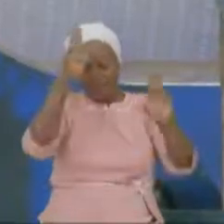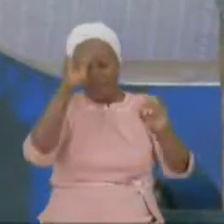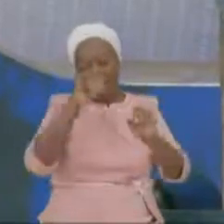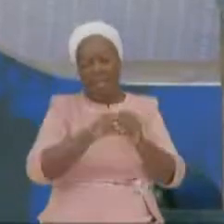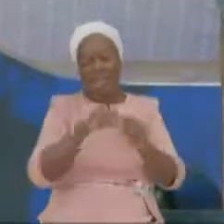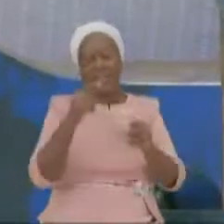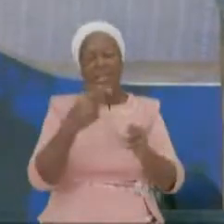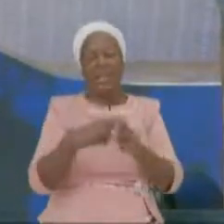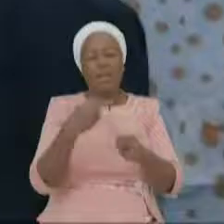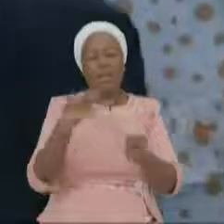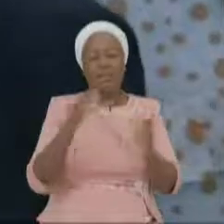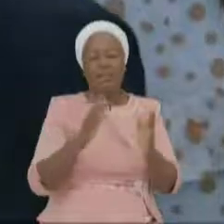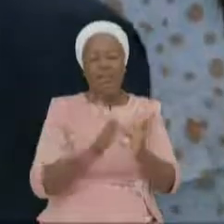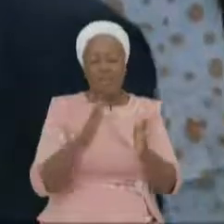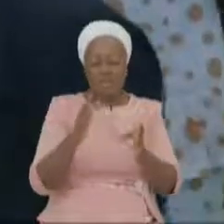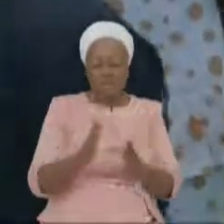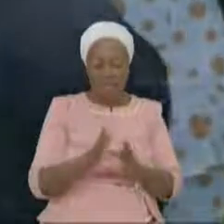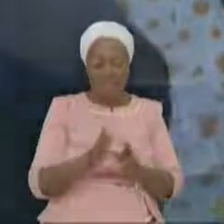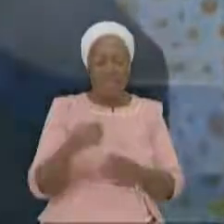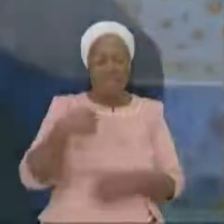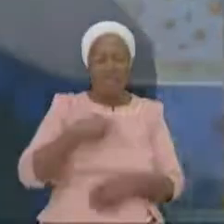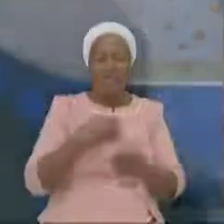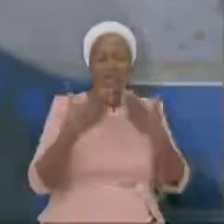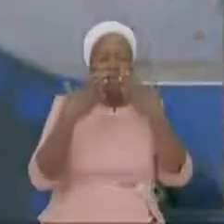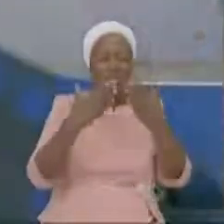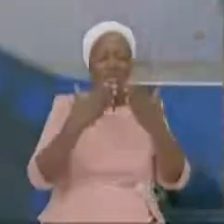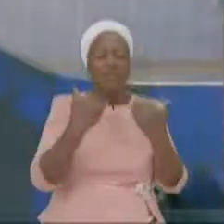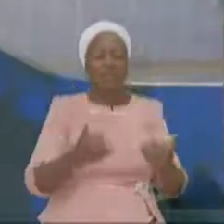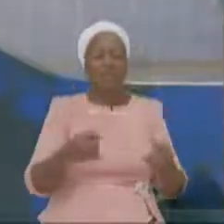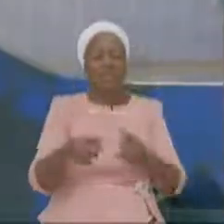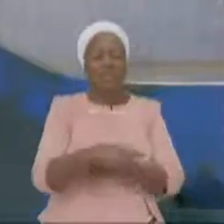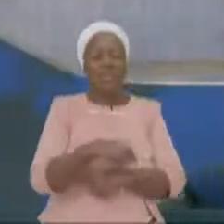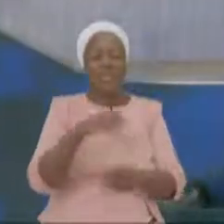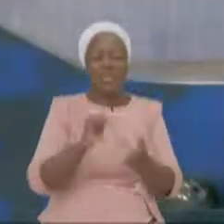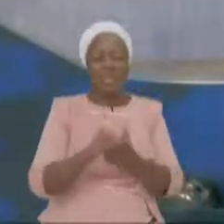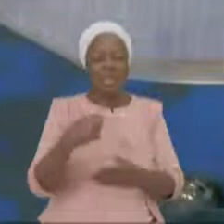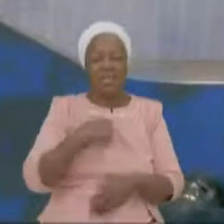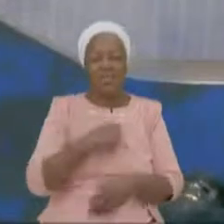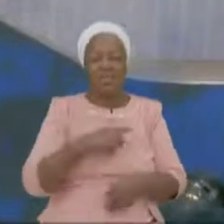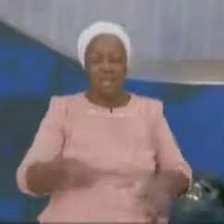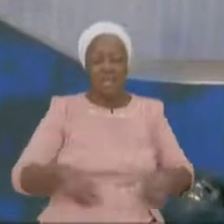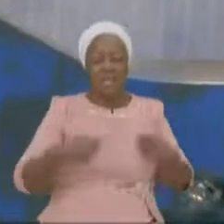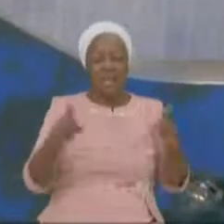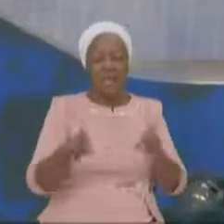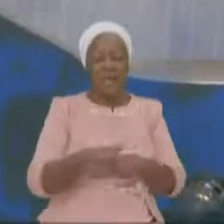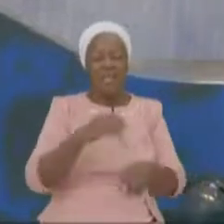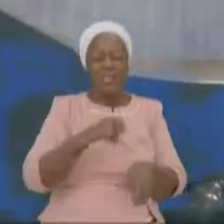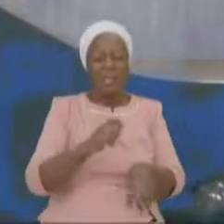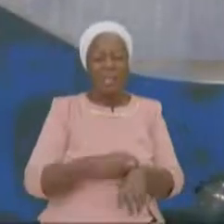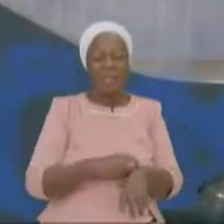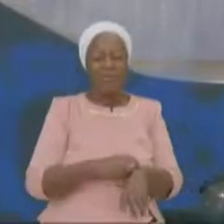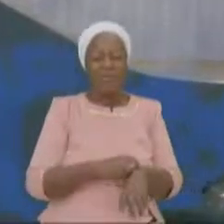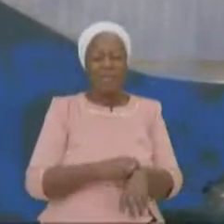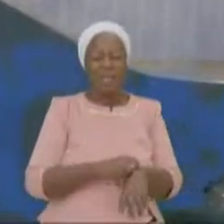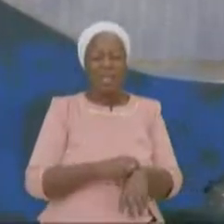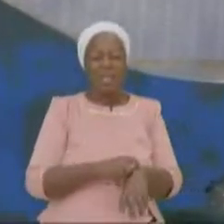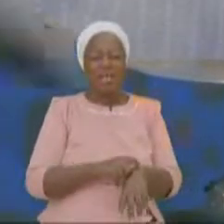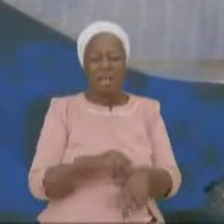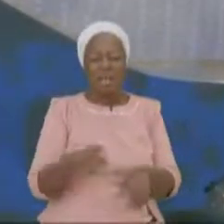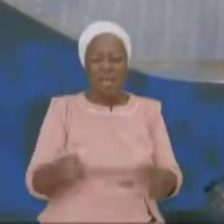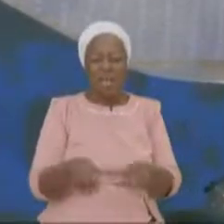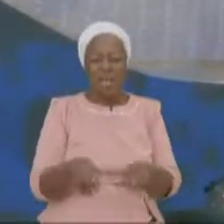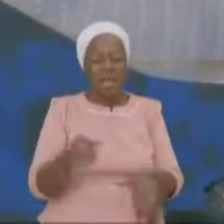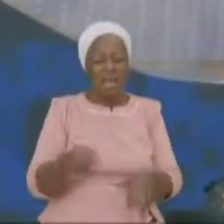of Jesus, we thank you today that we live at such a time, at such a